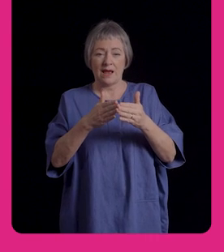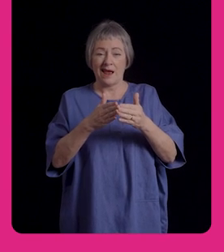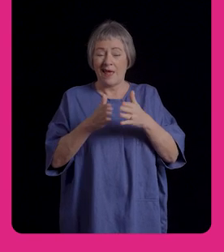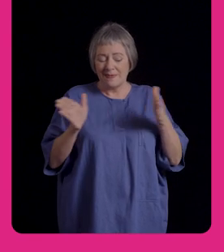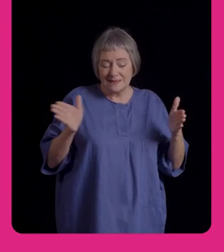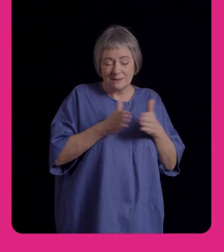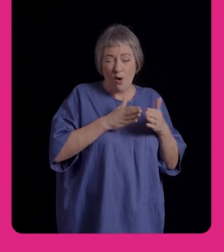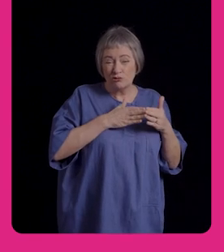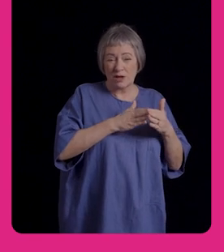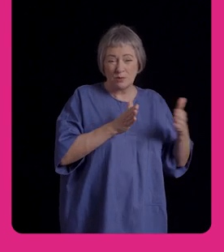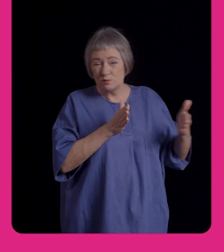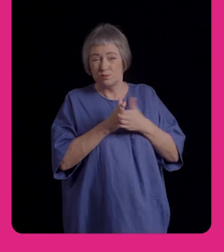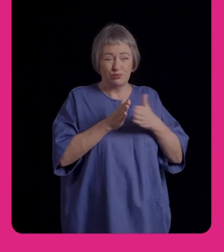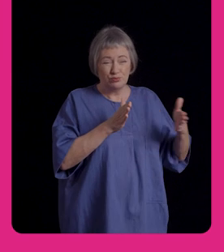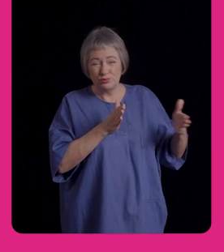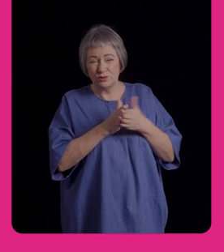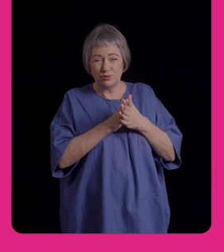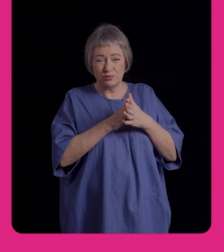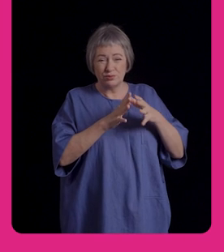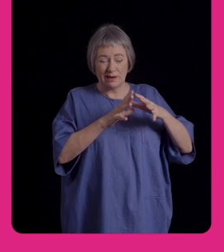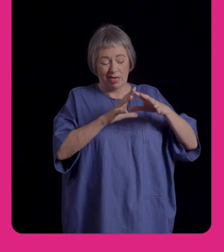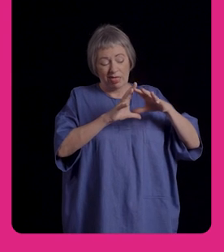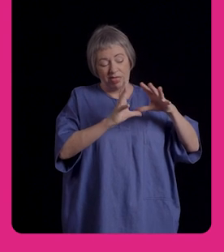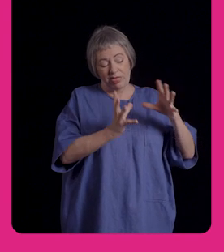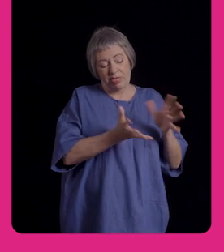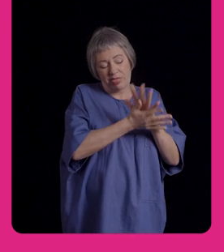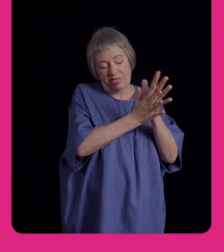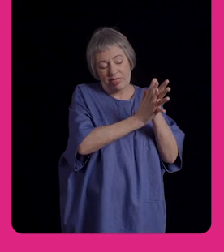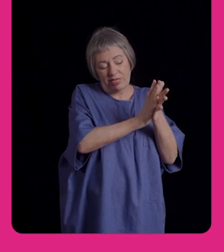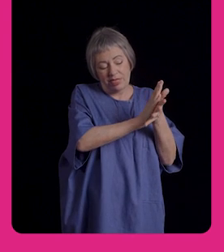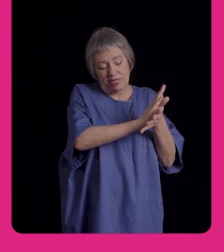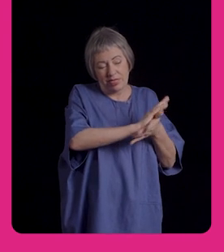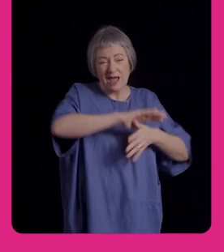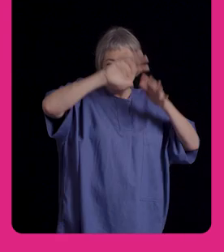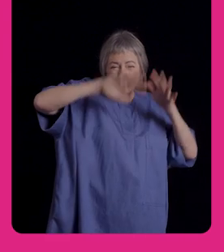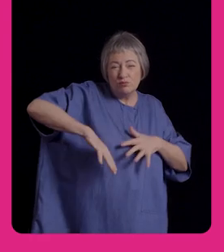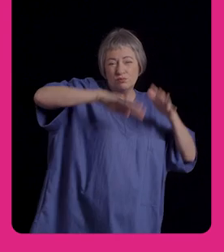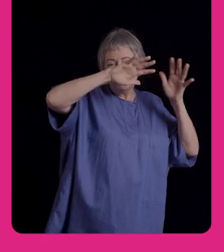getting like hit. Slowly broken to pieces against the hull as